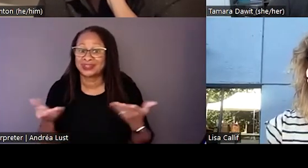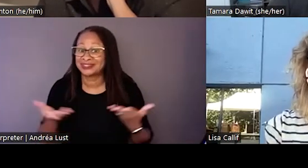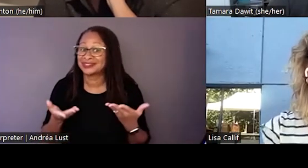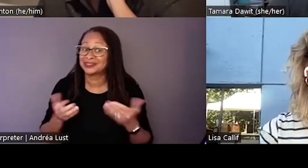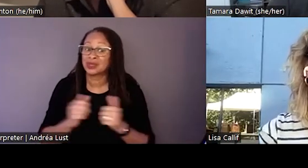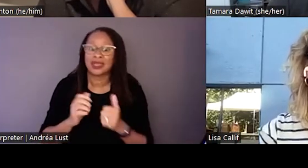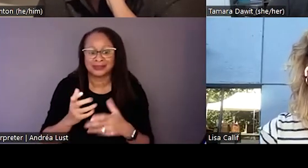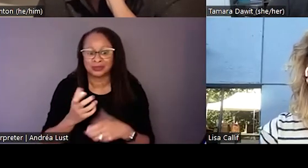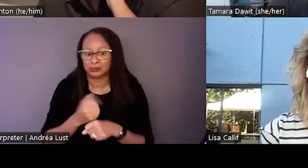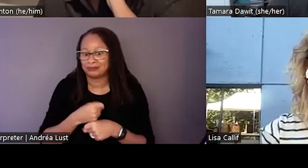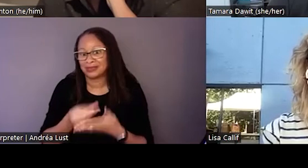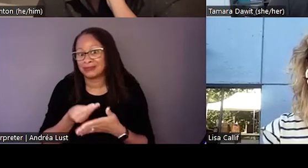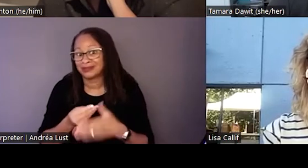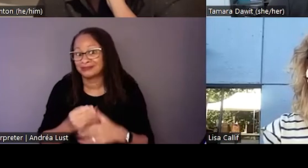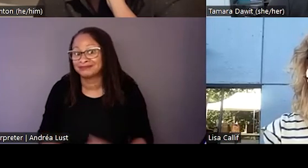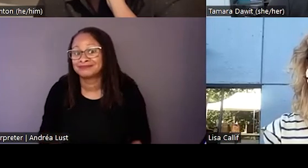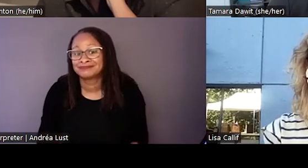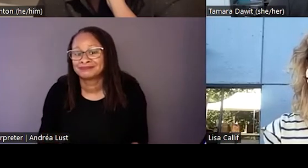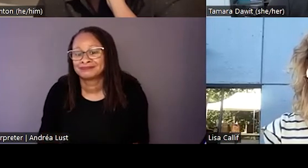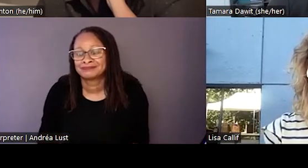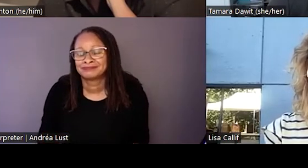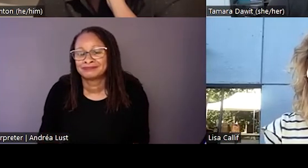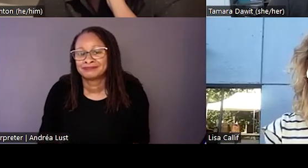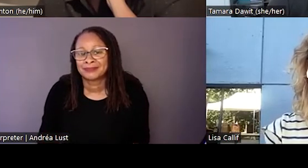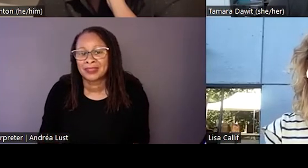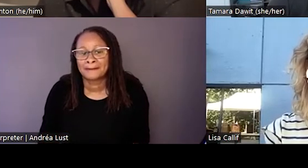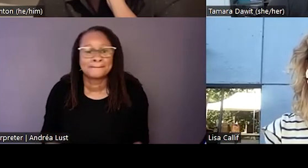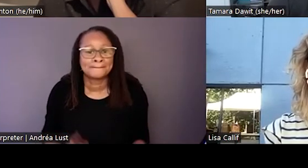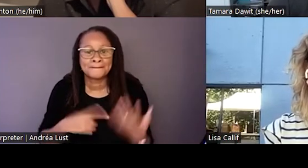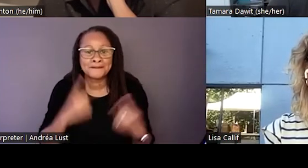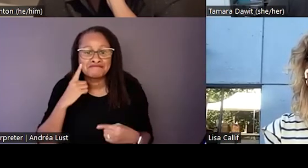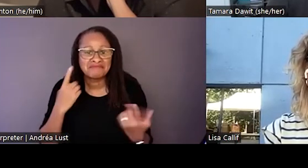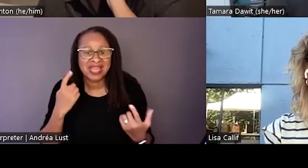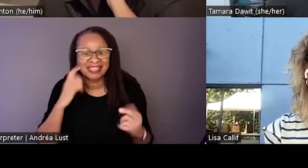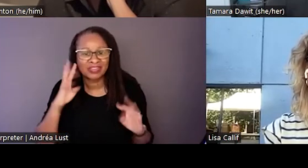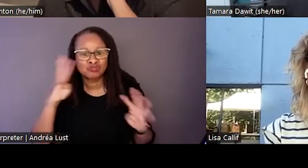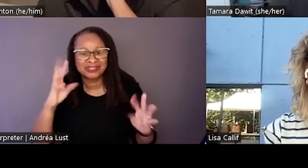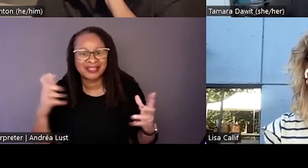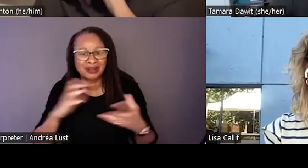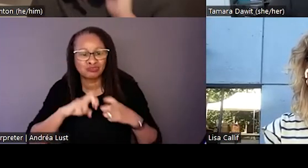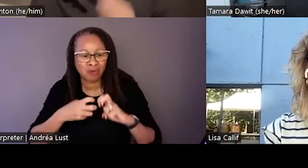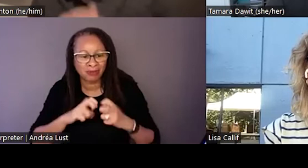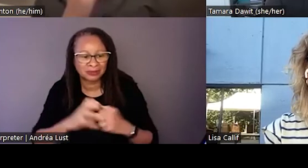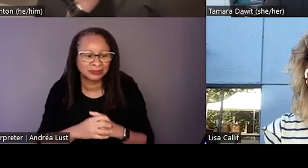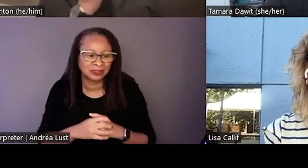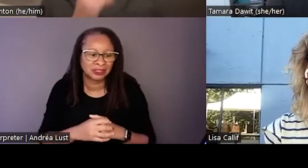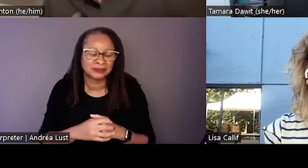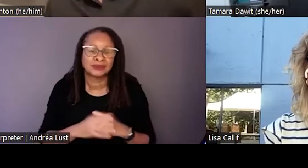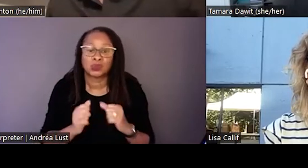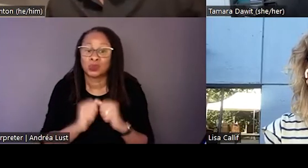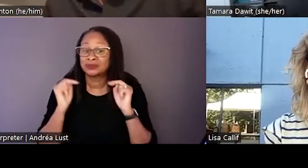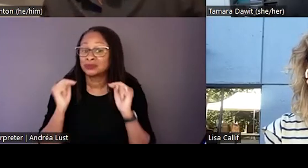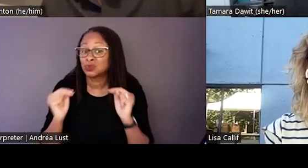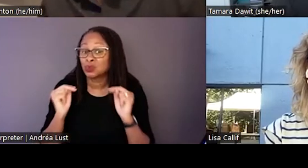their dignity. So what do you think? I think it creates a lot of problems in terms of like negotiating with